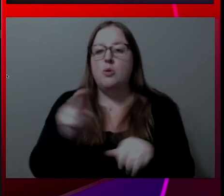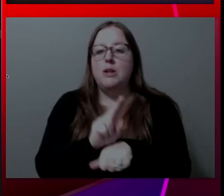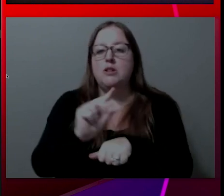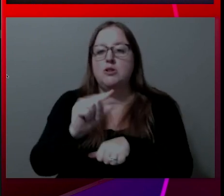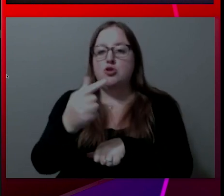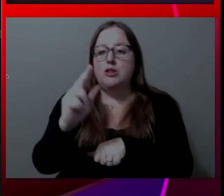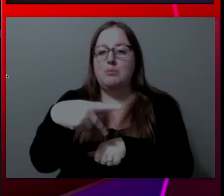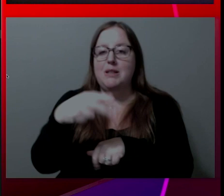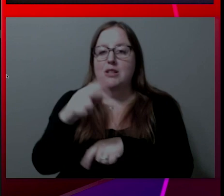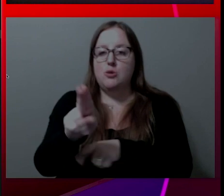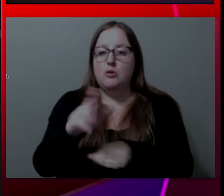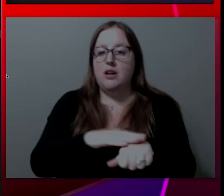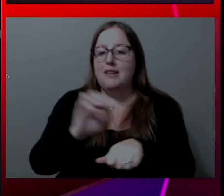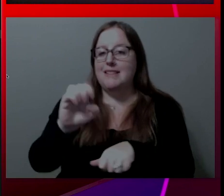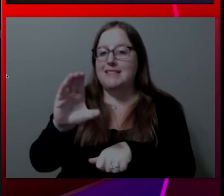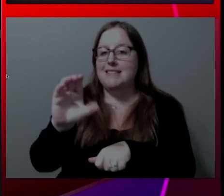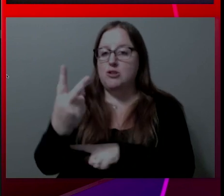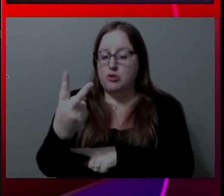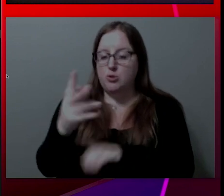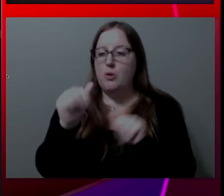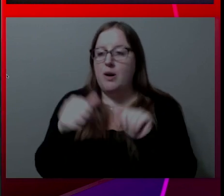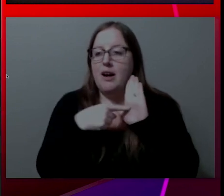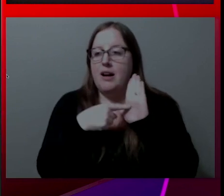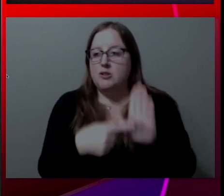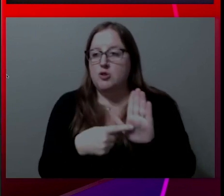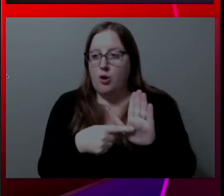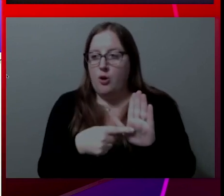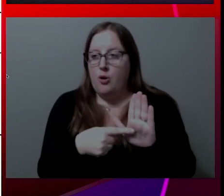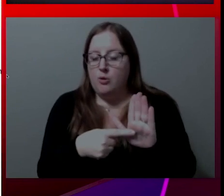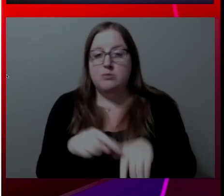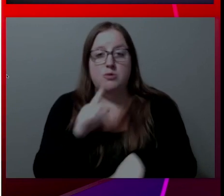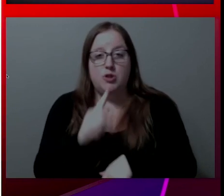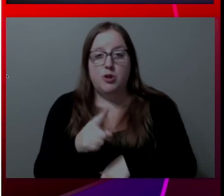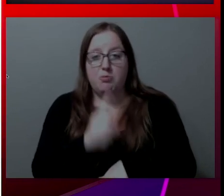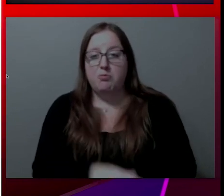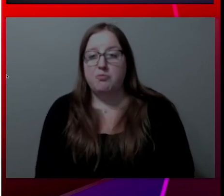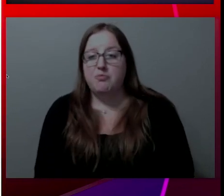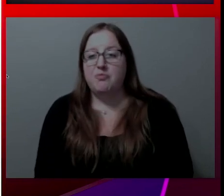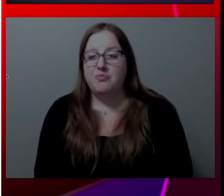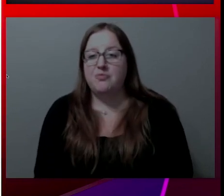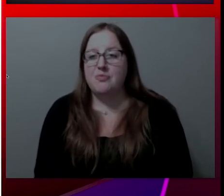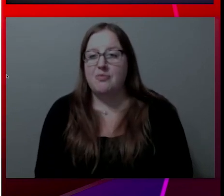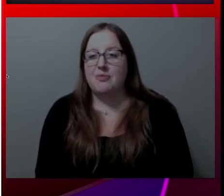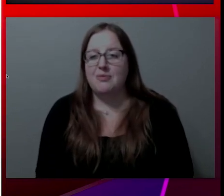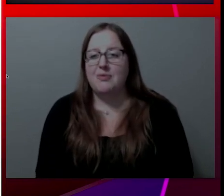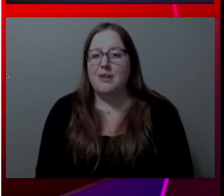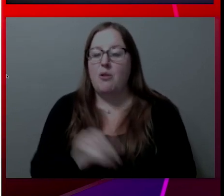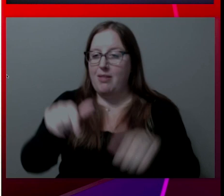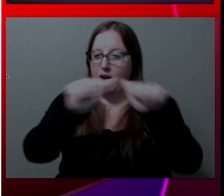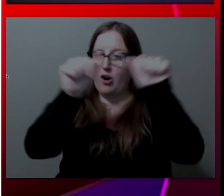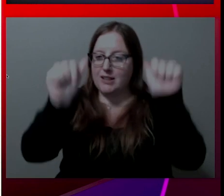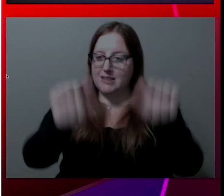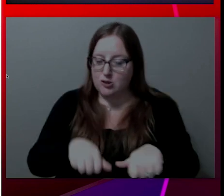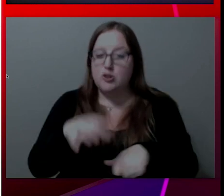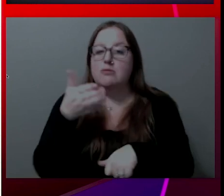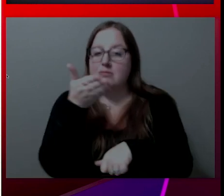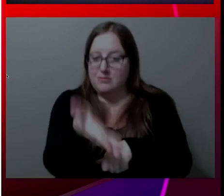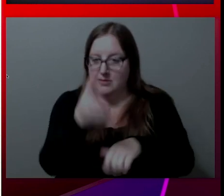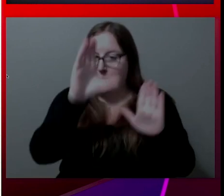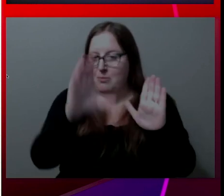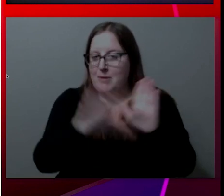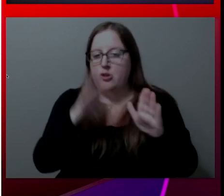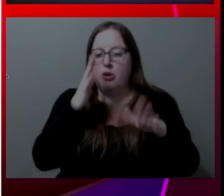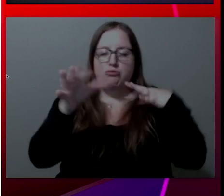on EC2. I can share the architecture diagram I have here. So let's jump into the architecture. Cool. Wow. So here's the diagram. I'll walk you through